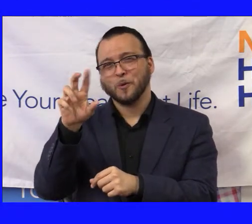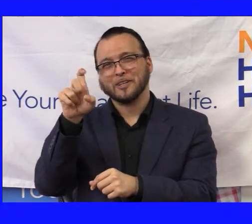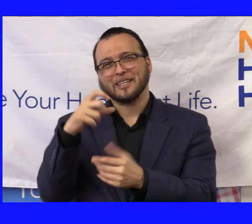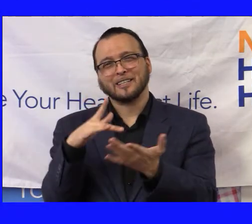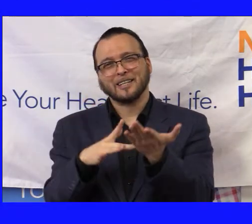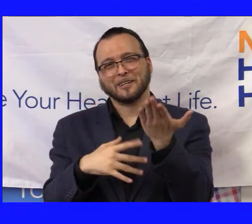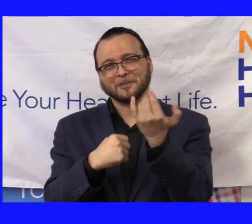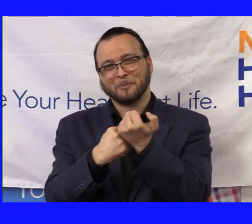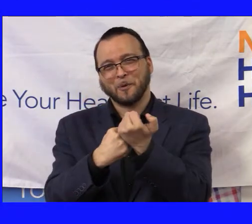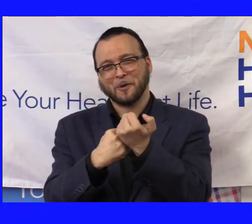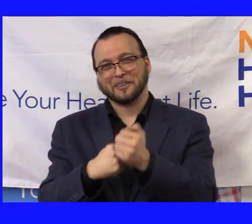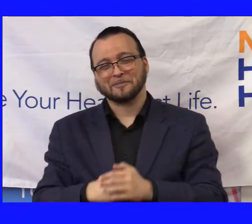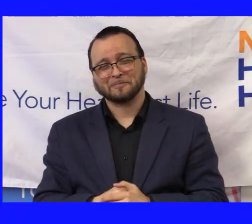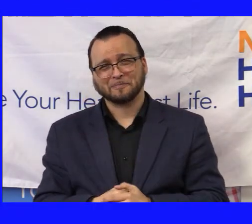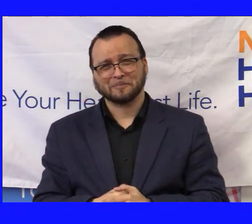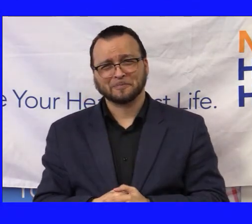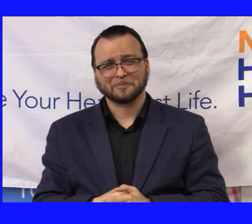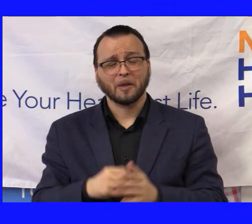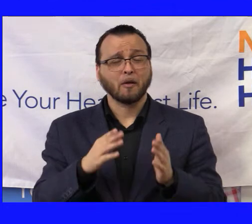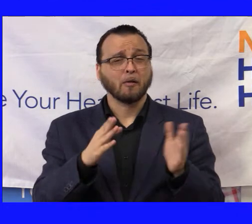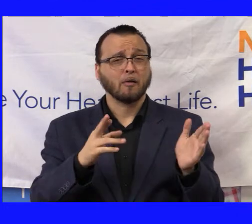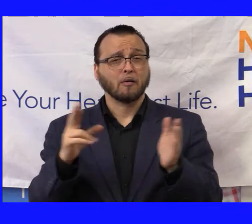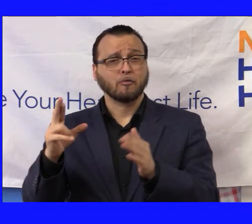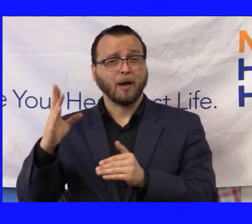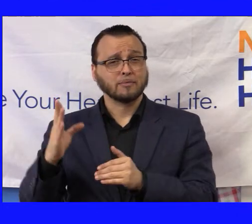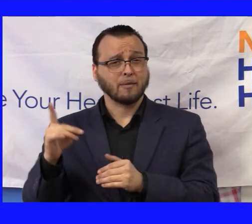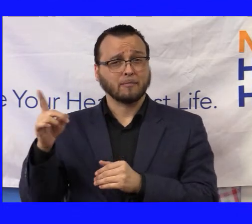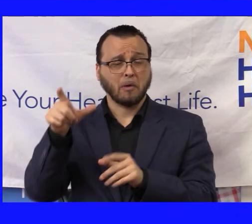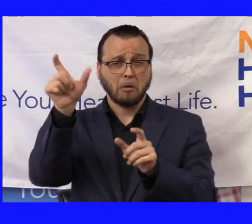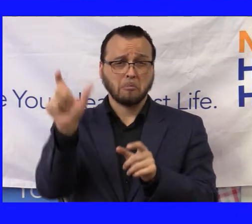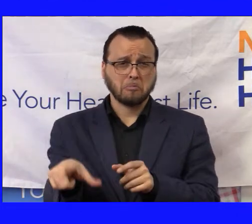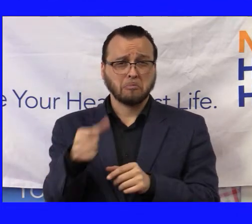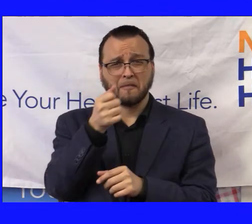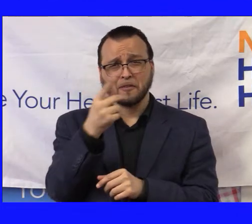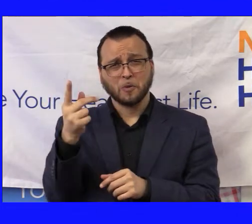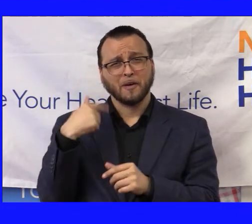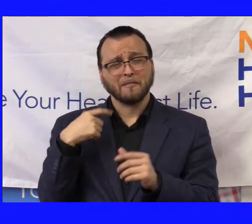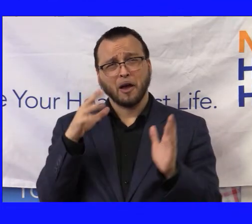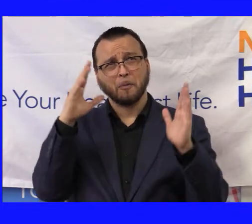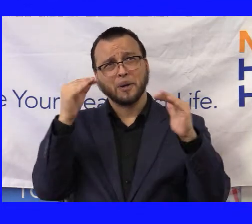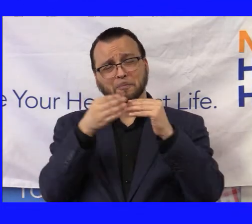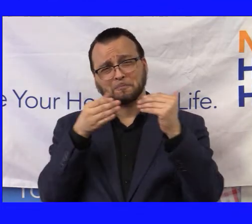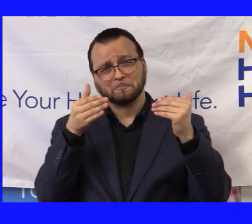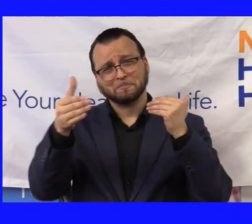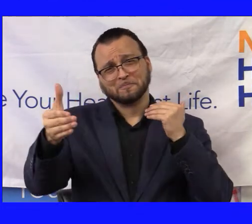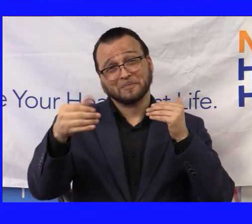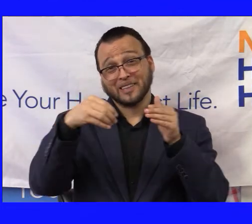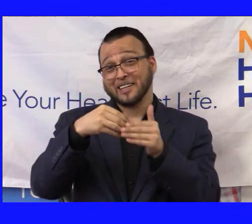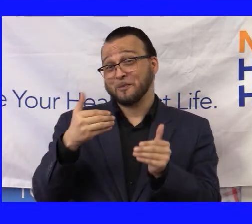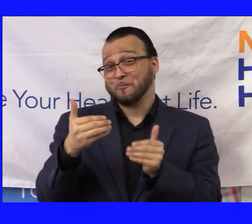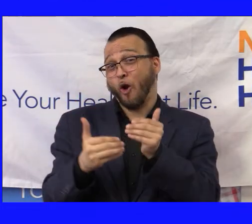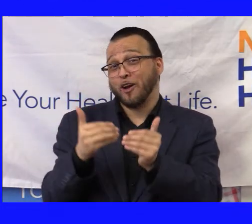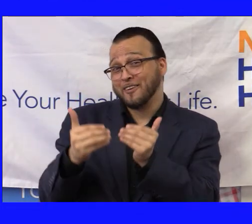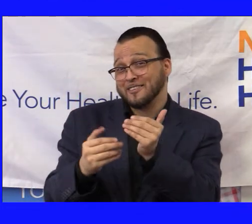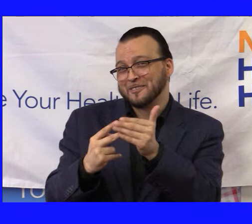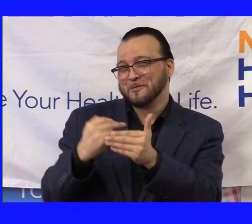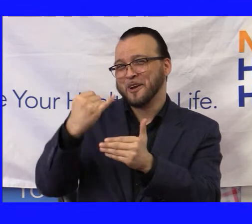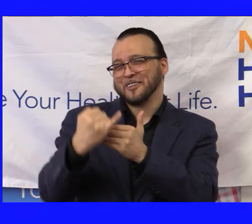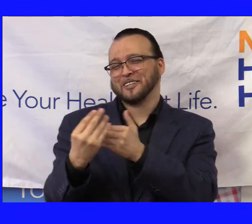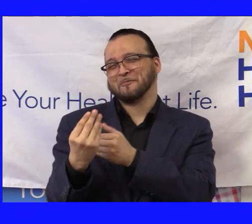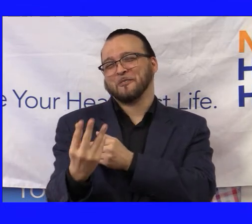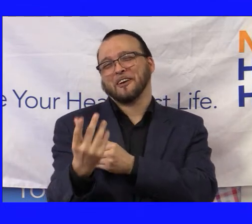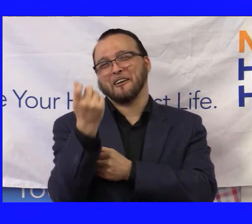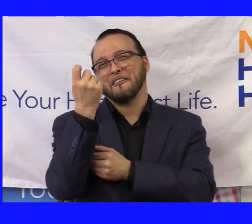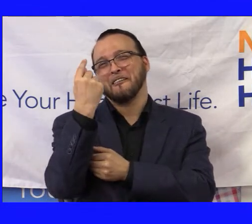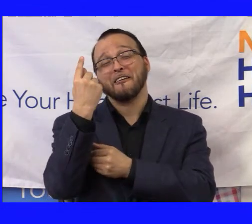support. And on the right hand of the slide, I've just listed a few of our upcoming and in-progress projects to give folks a sense of